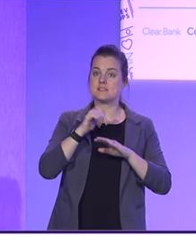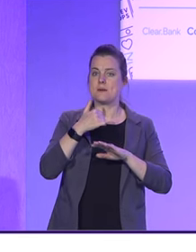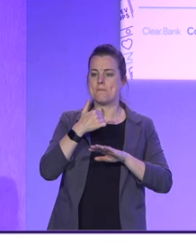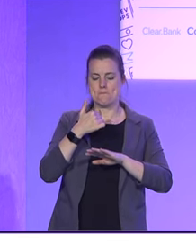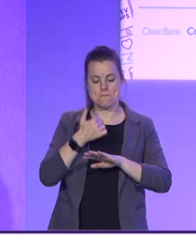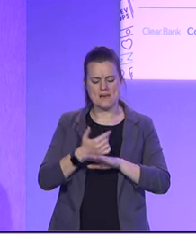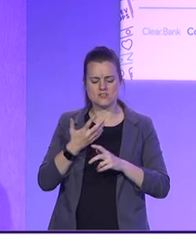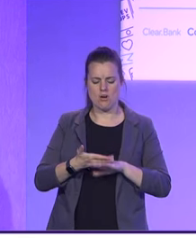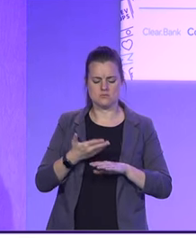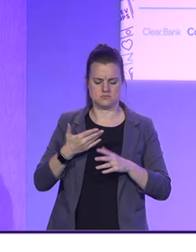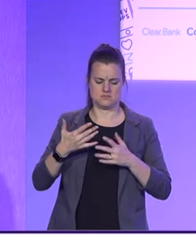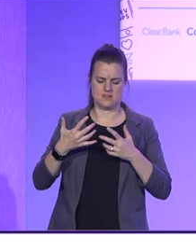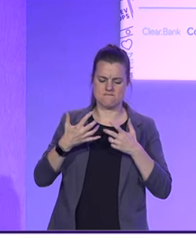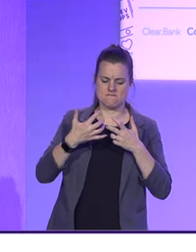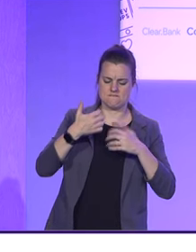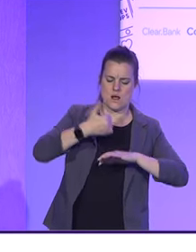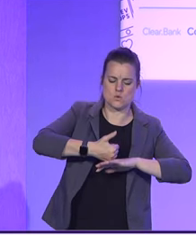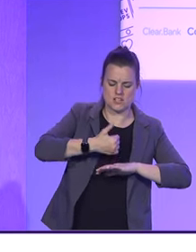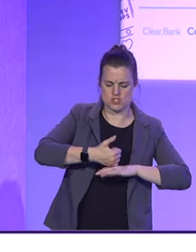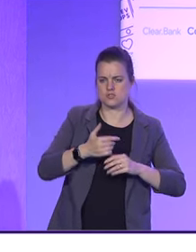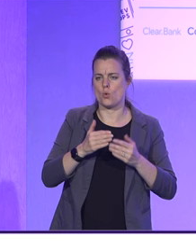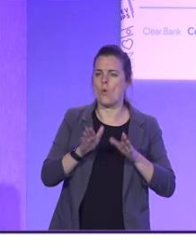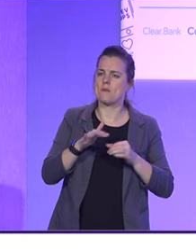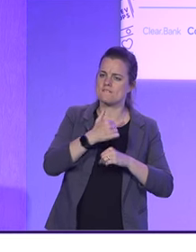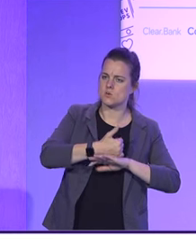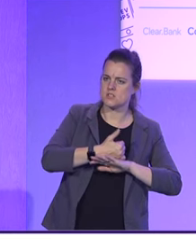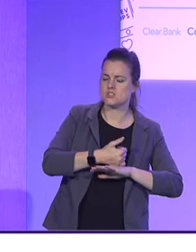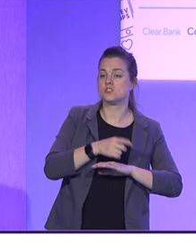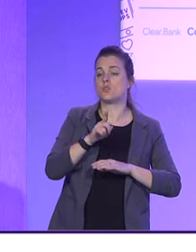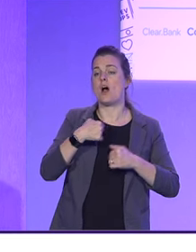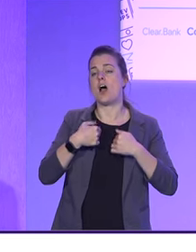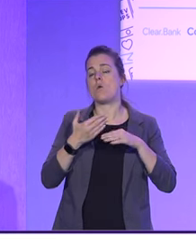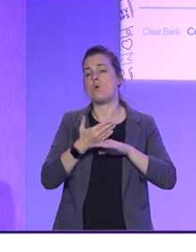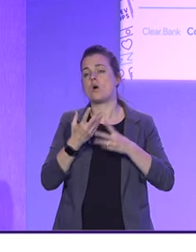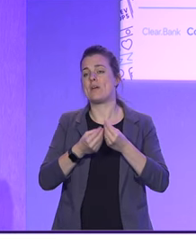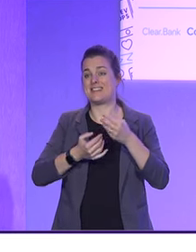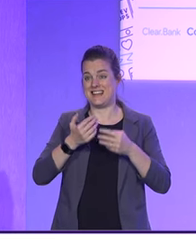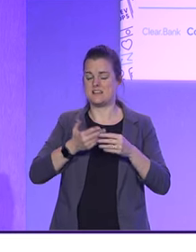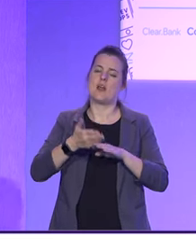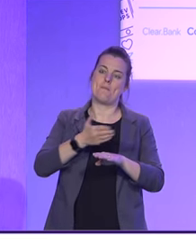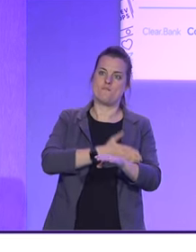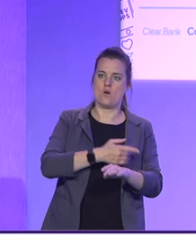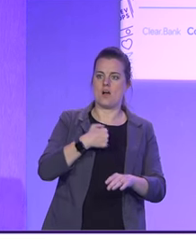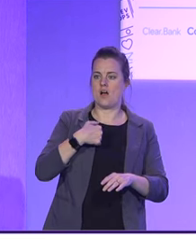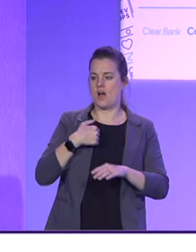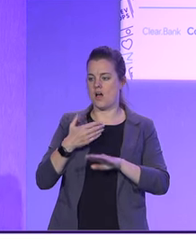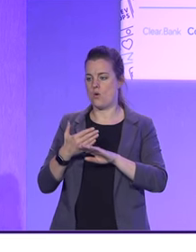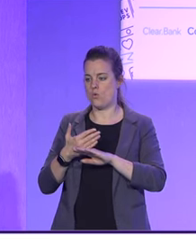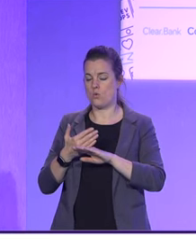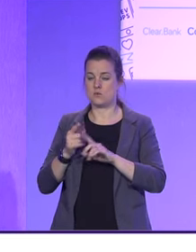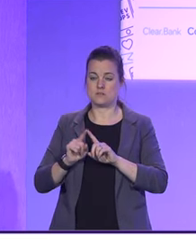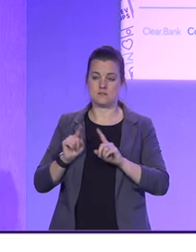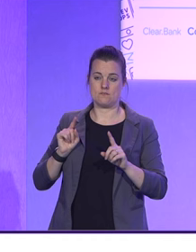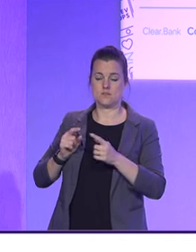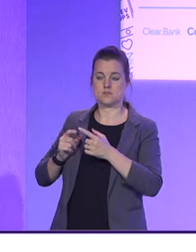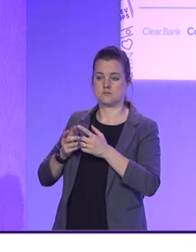technologies. So I'm working with data. I used to work, for example, with Kinesis data streams just